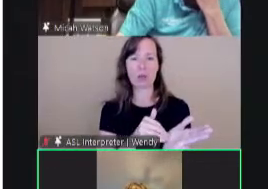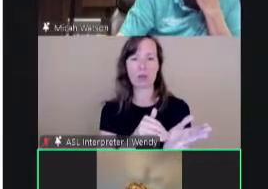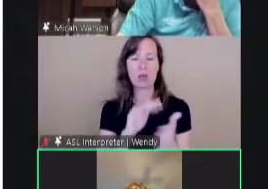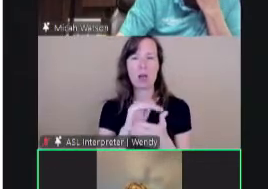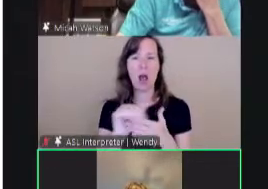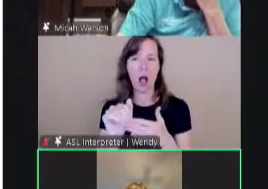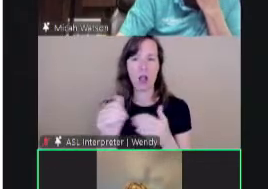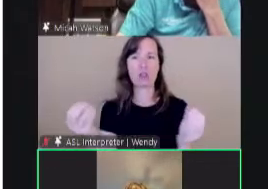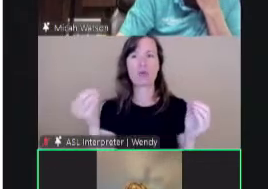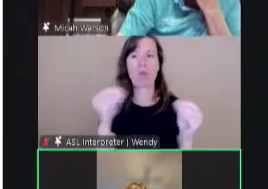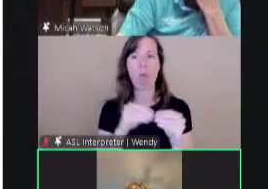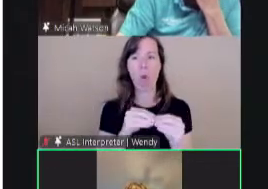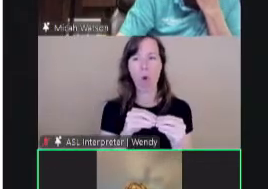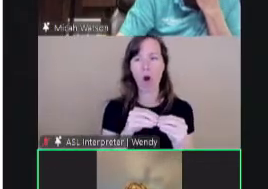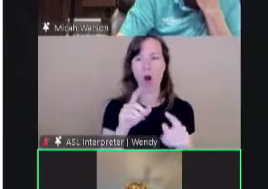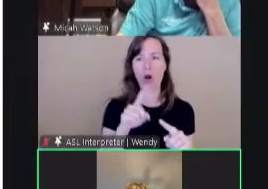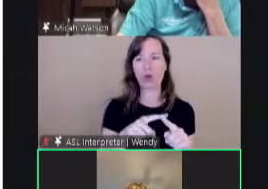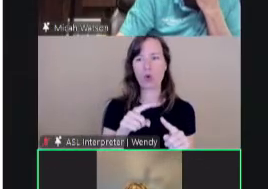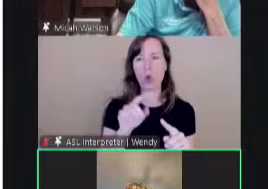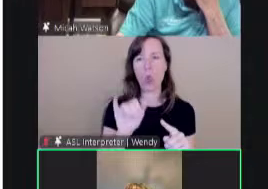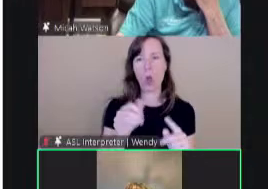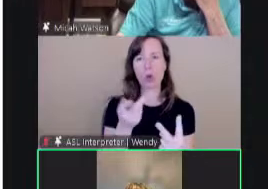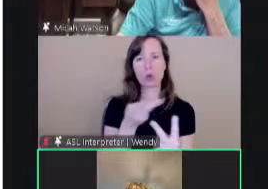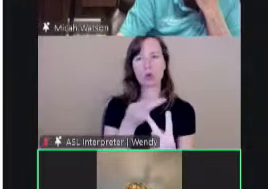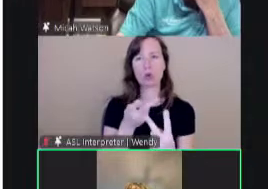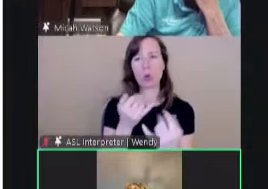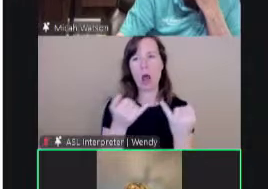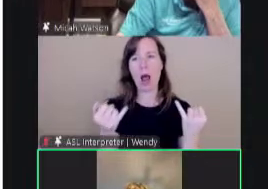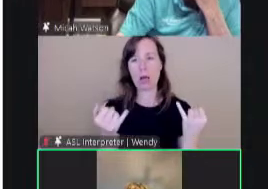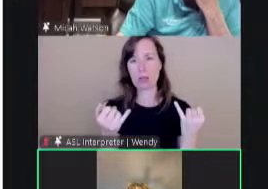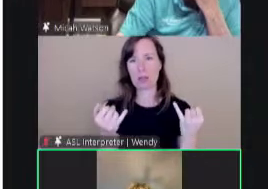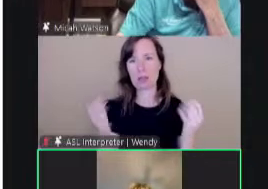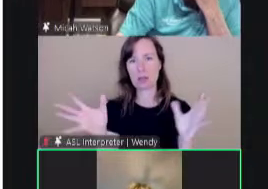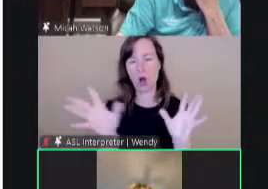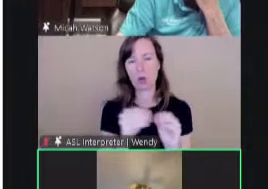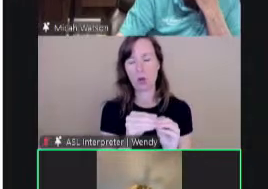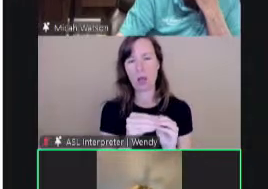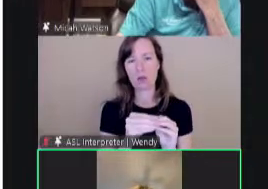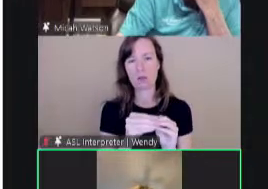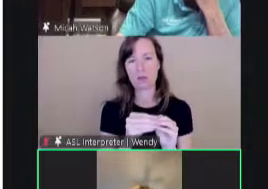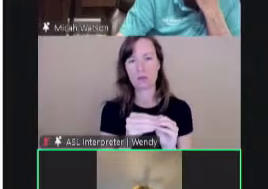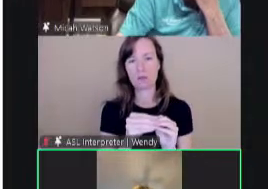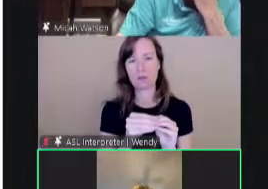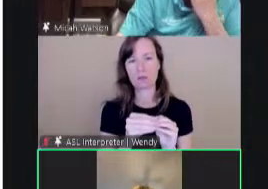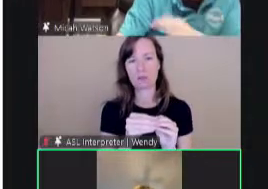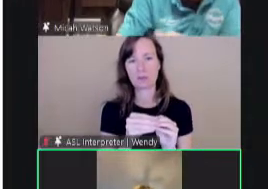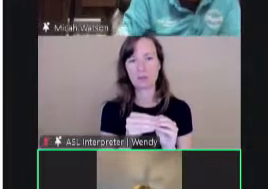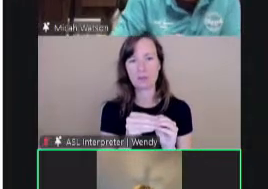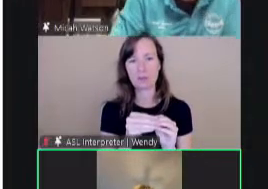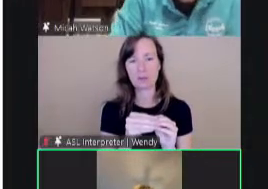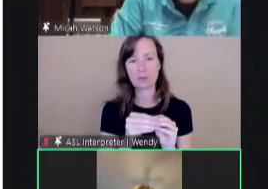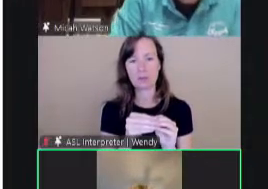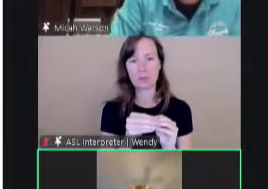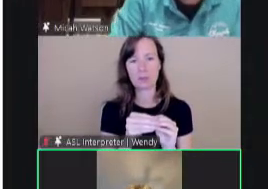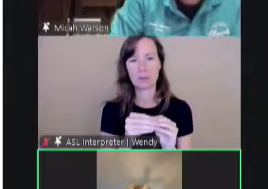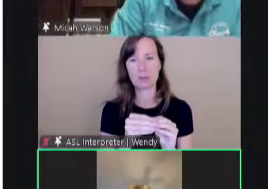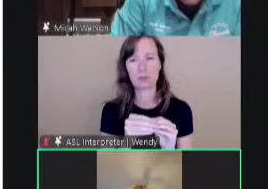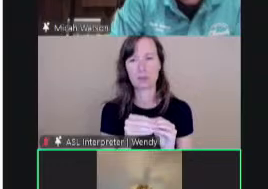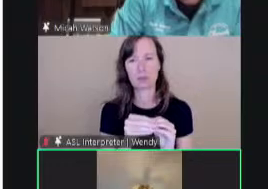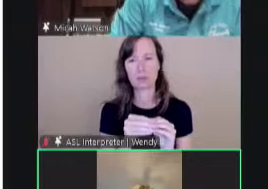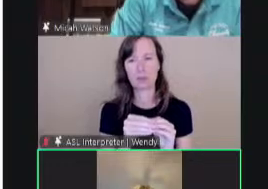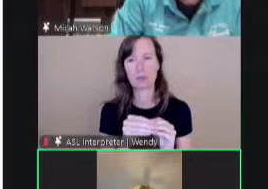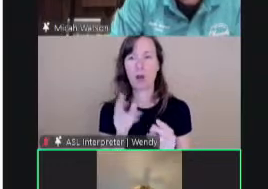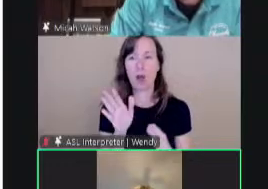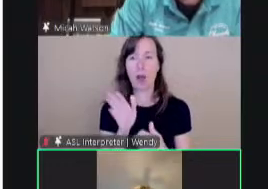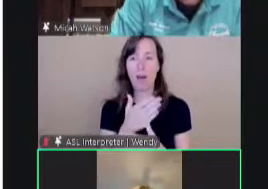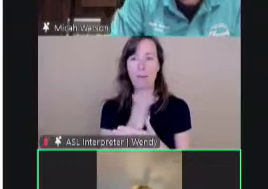$175,000 more to those two lines in total. So this would pick us up between the